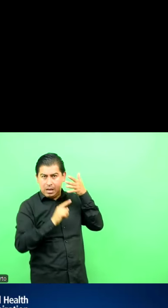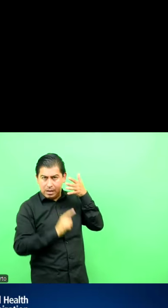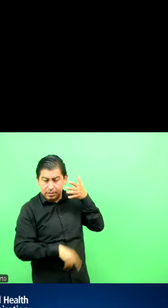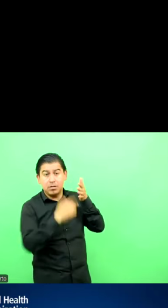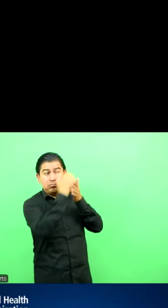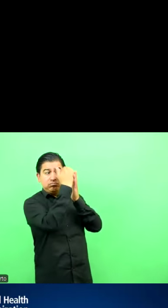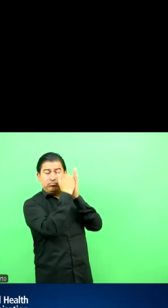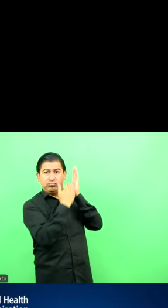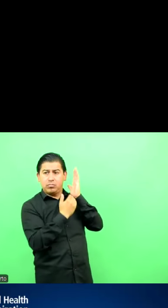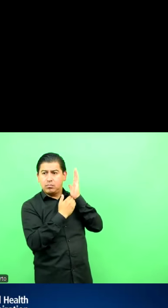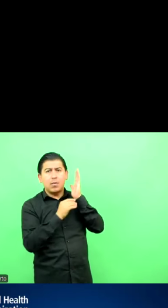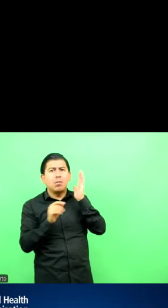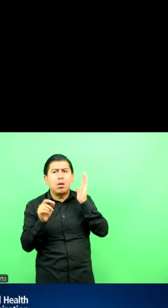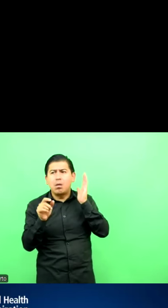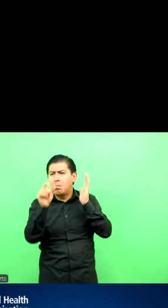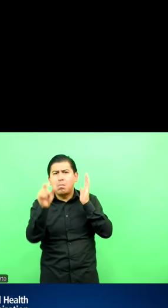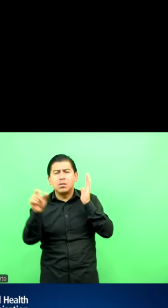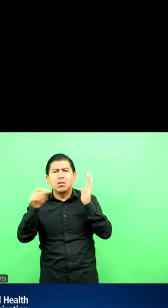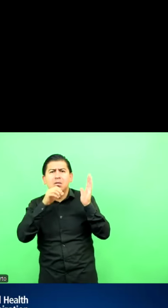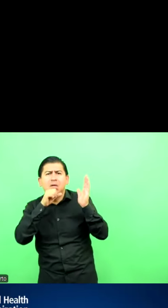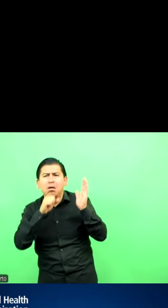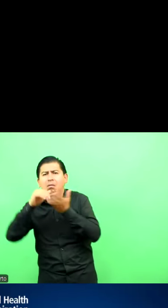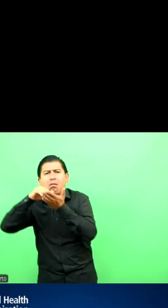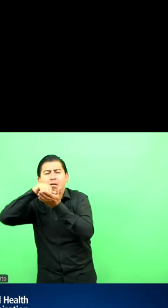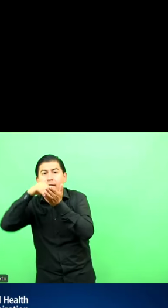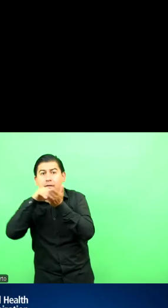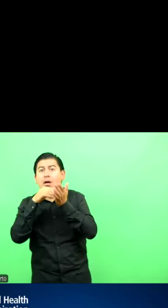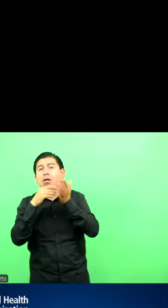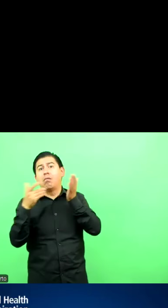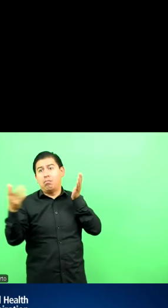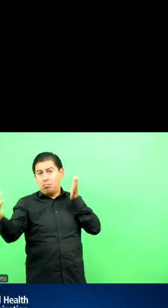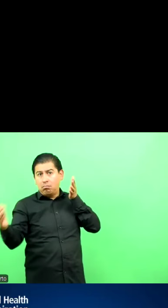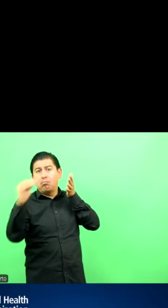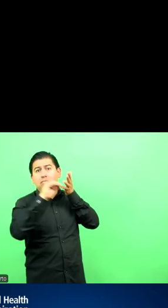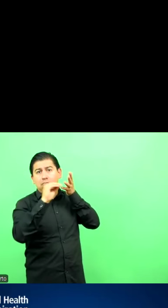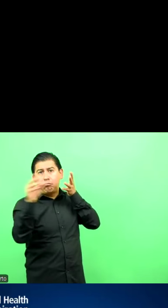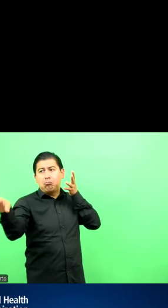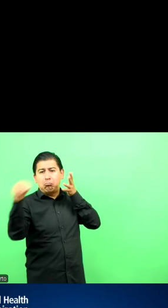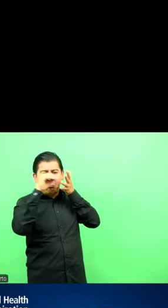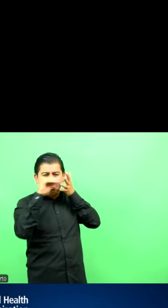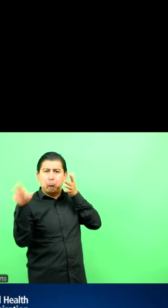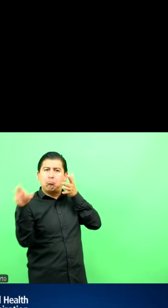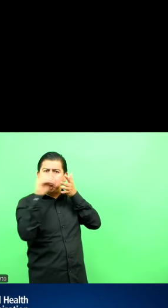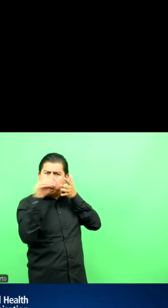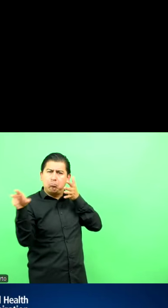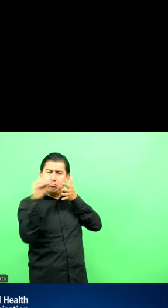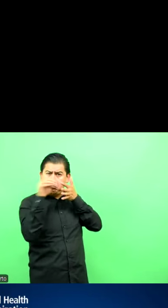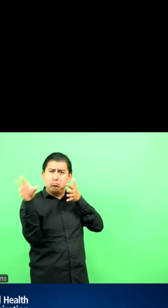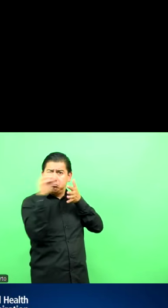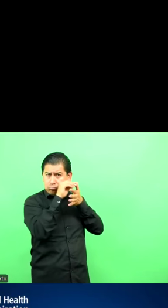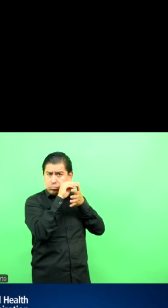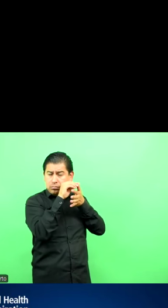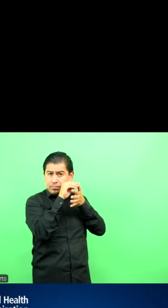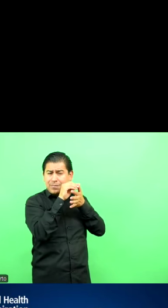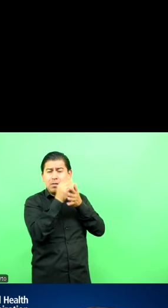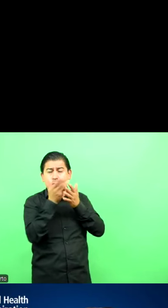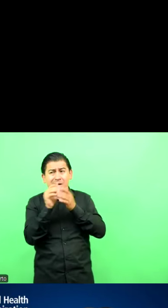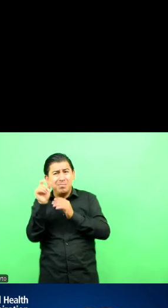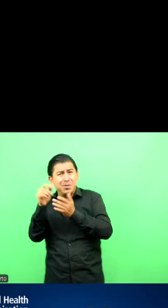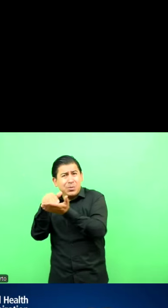my co-speakers, that one of the vulnerability of the population is like, getting old age. There is a